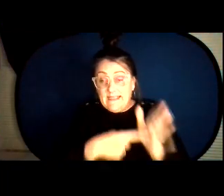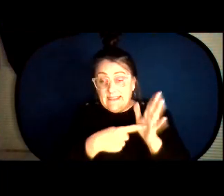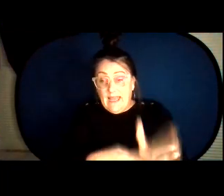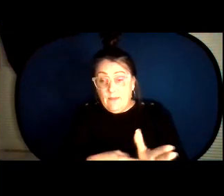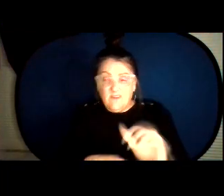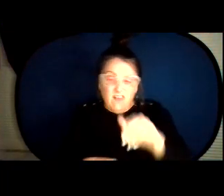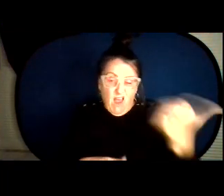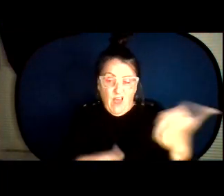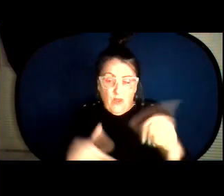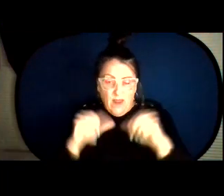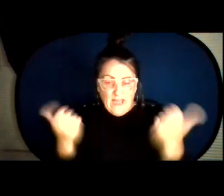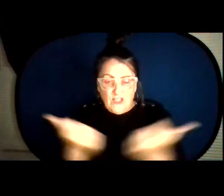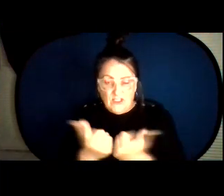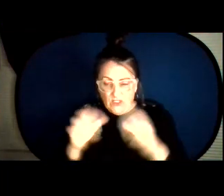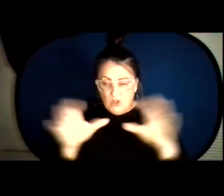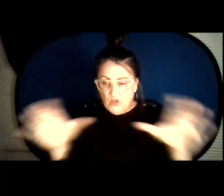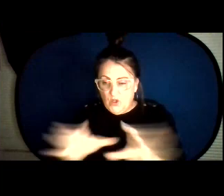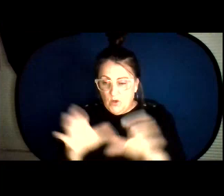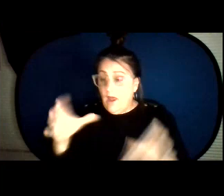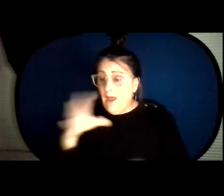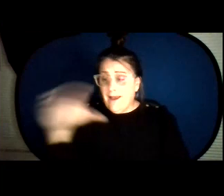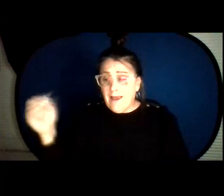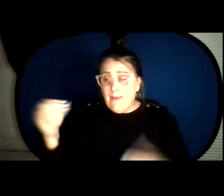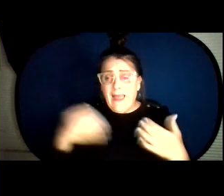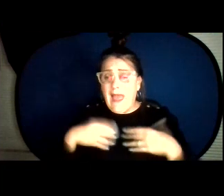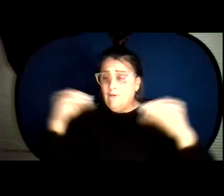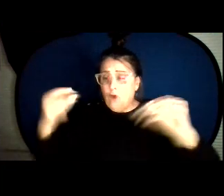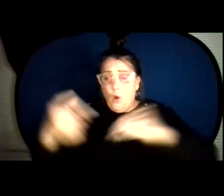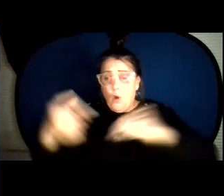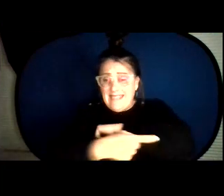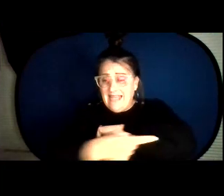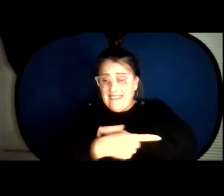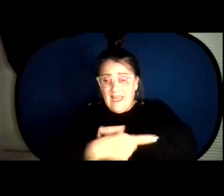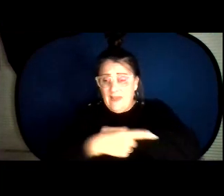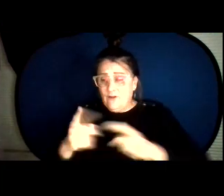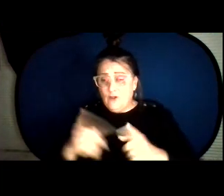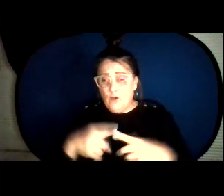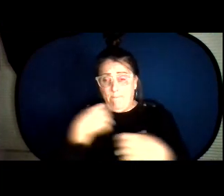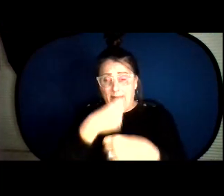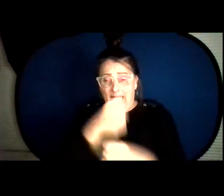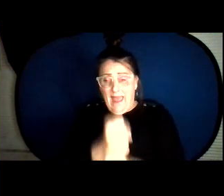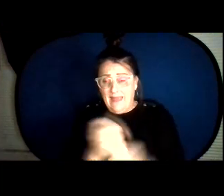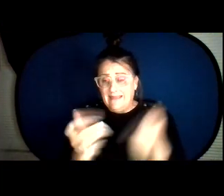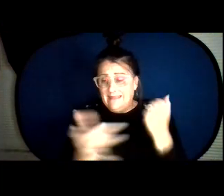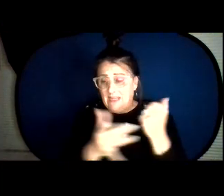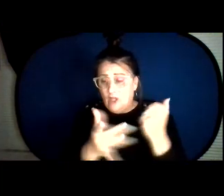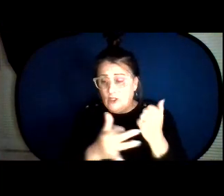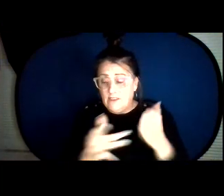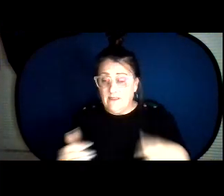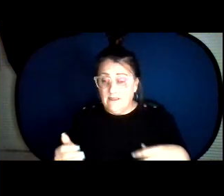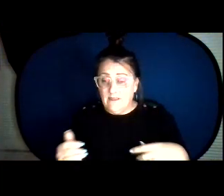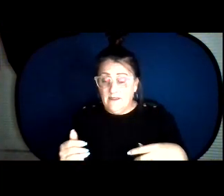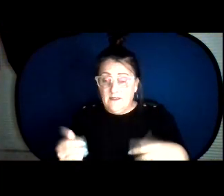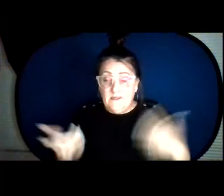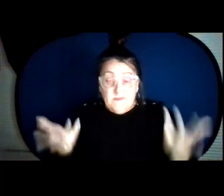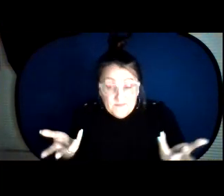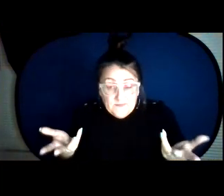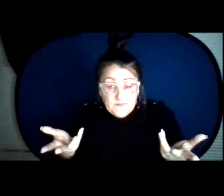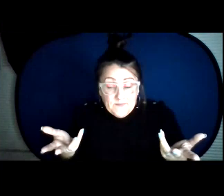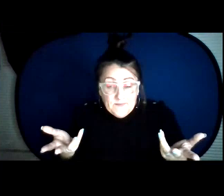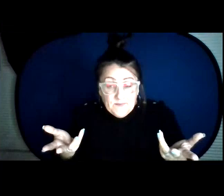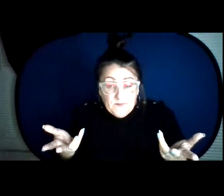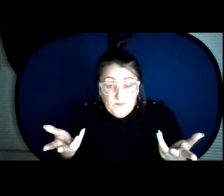and departments are doing, the companies will have no incentive to create that kind of technology. So I only say that